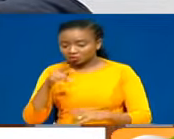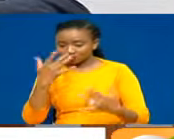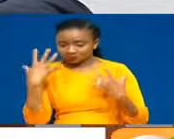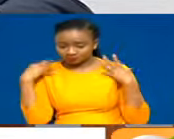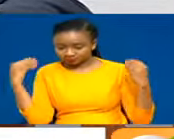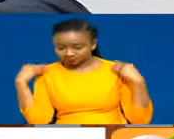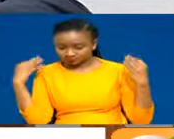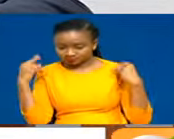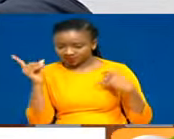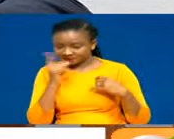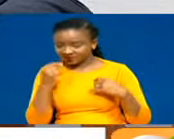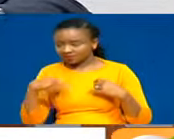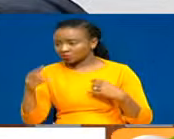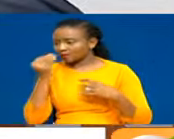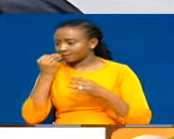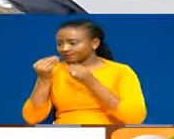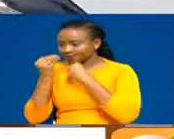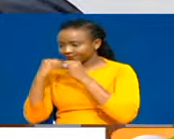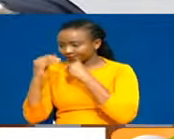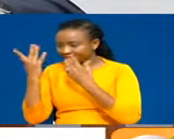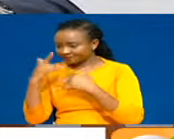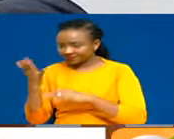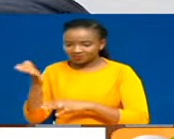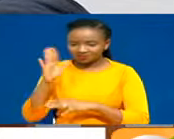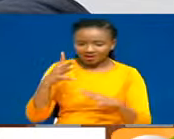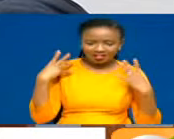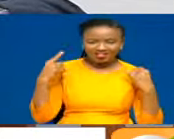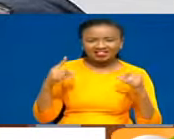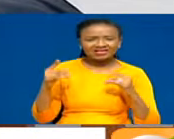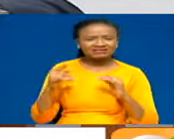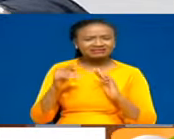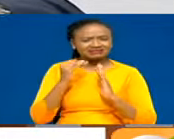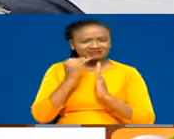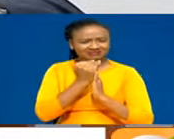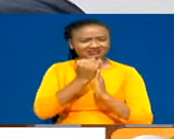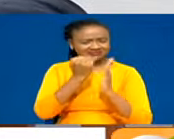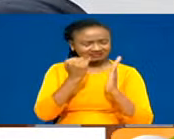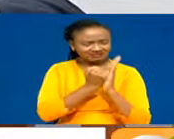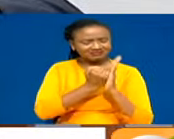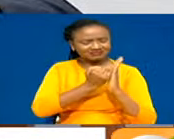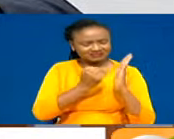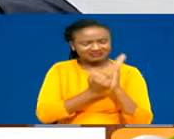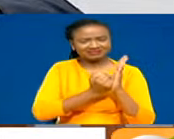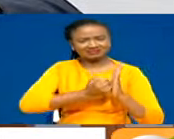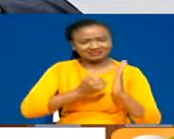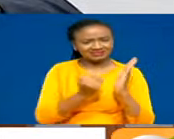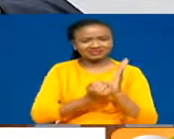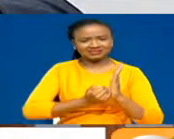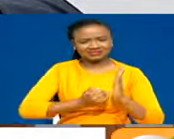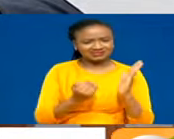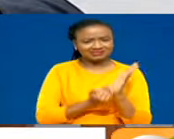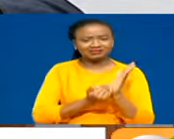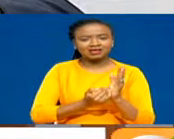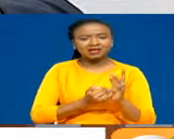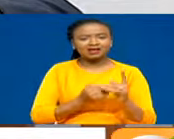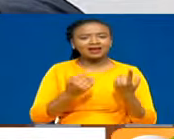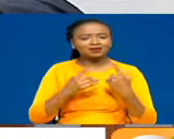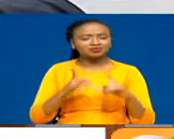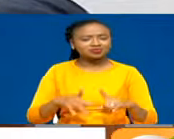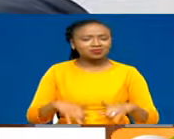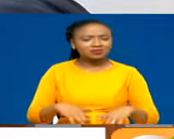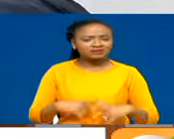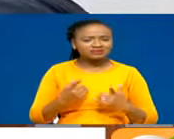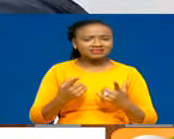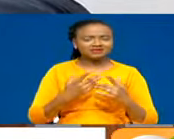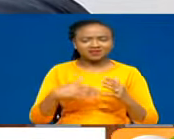court, test every day, all those routines, and then you're competing, you're staying on different floors with